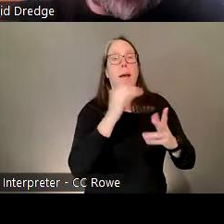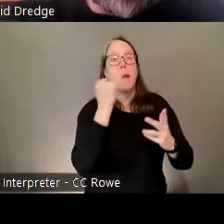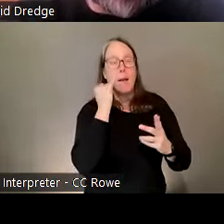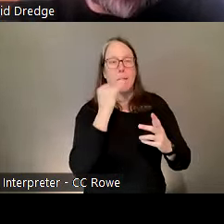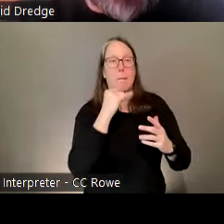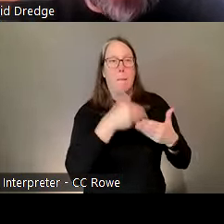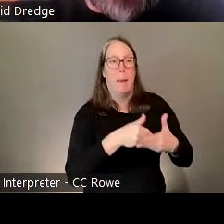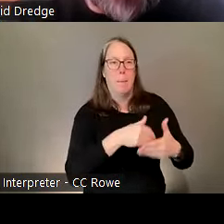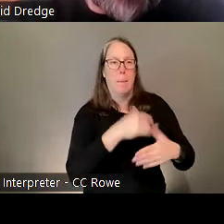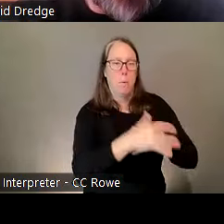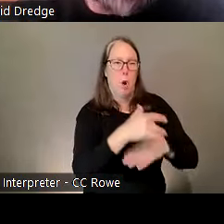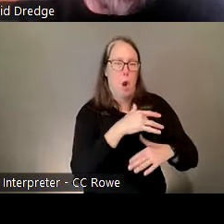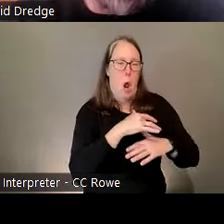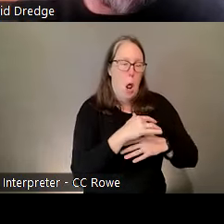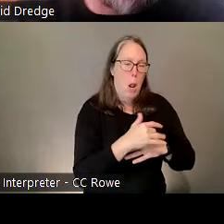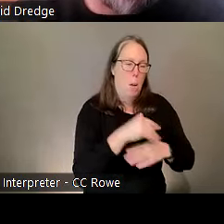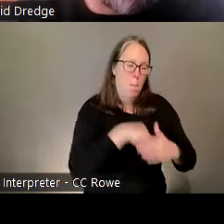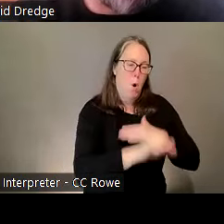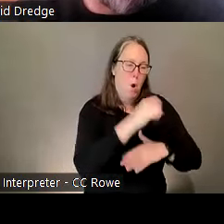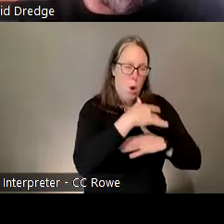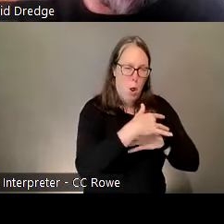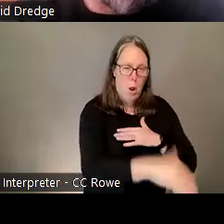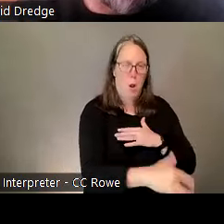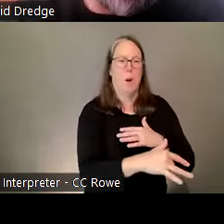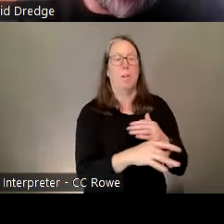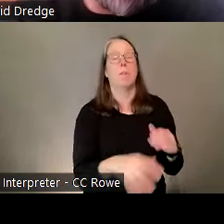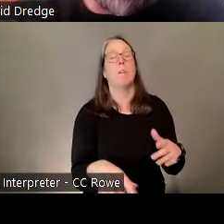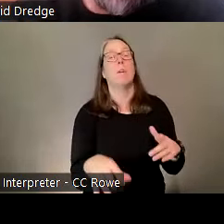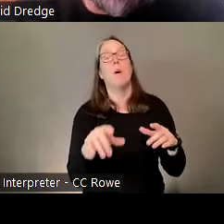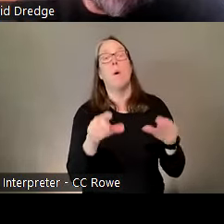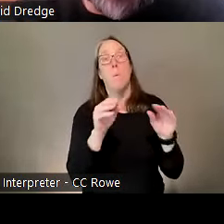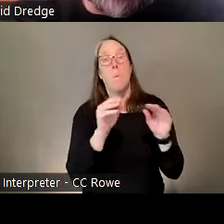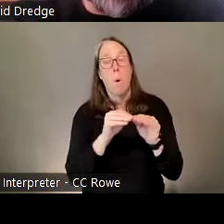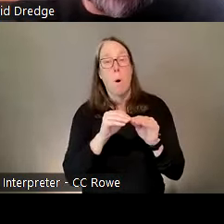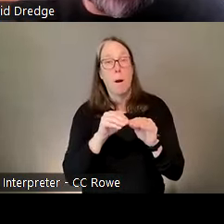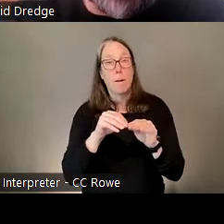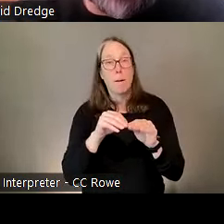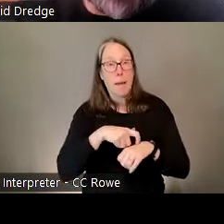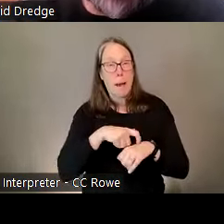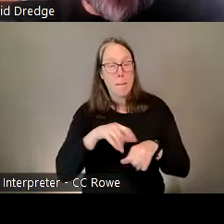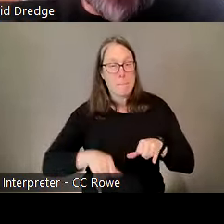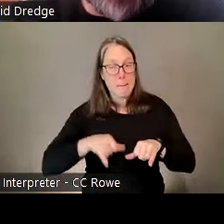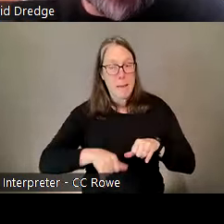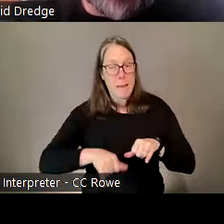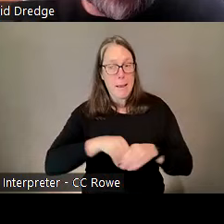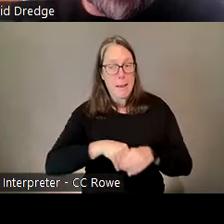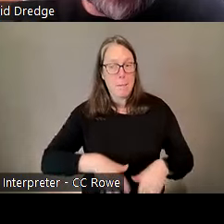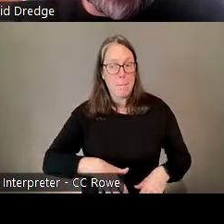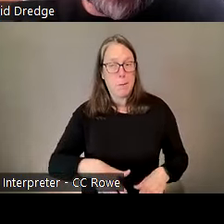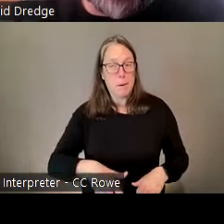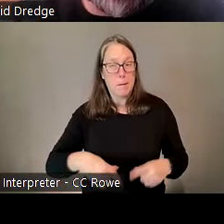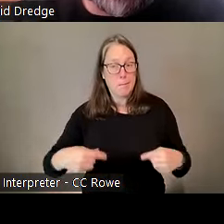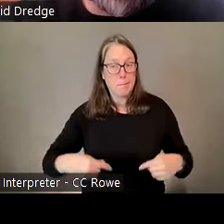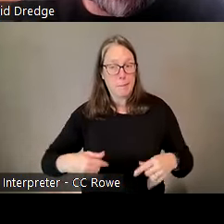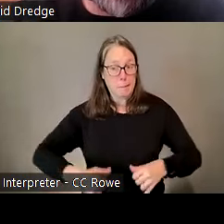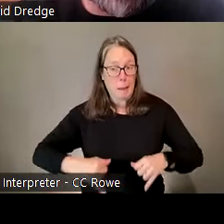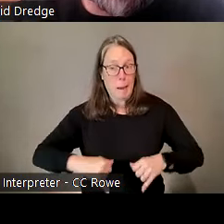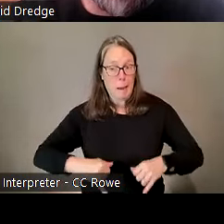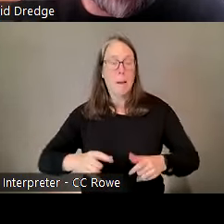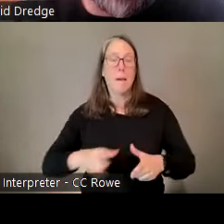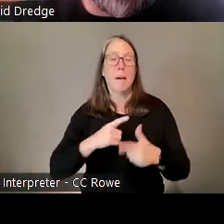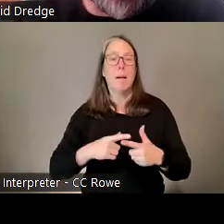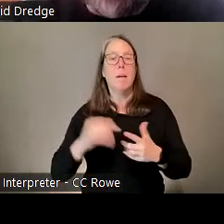8%. And that number goes down the older they get. And so not so common in the 36